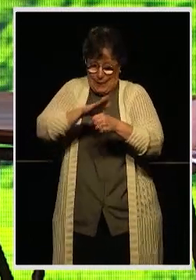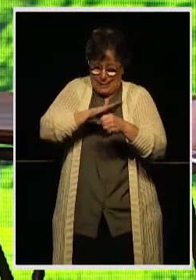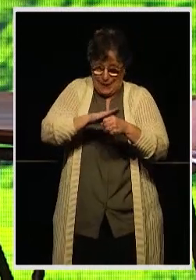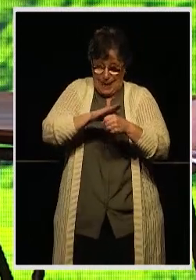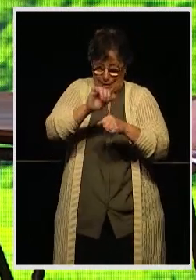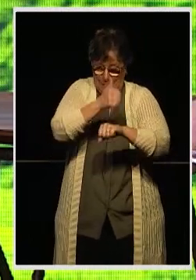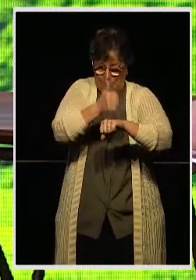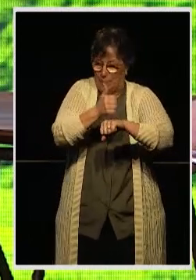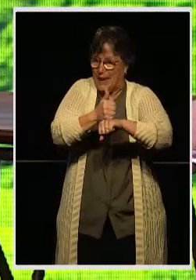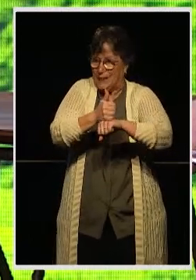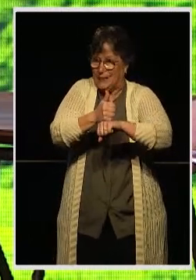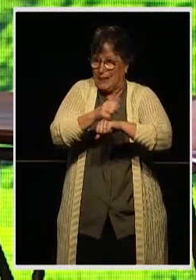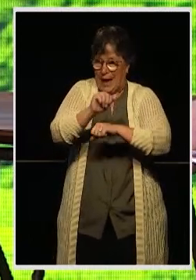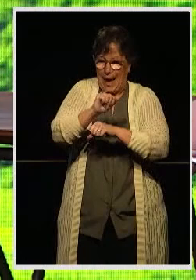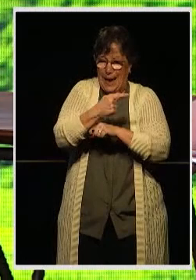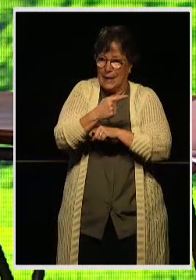breeding